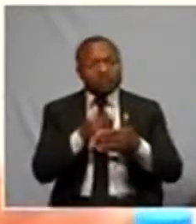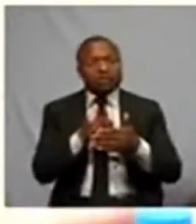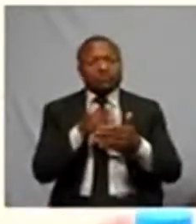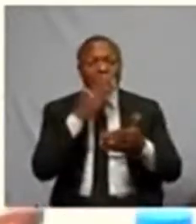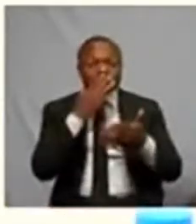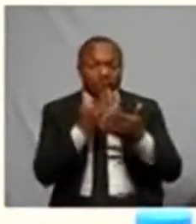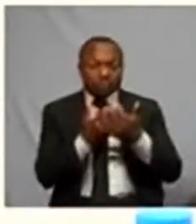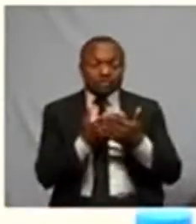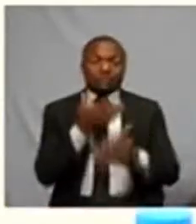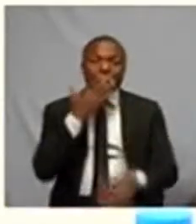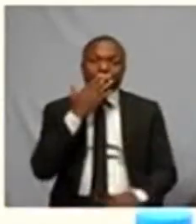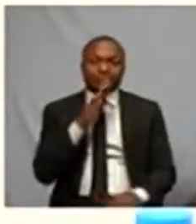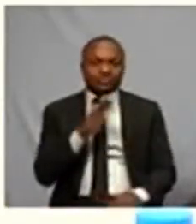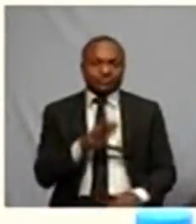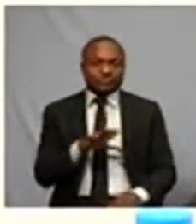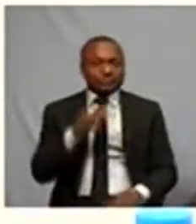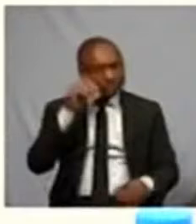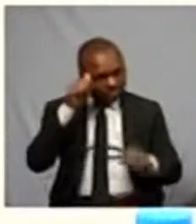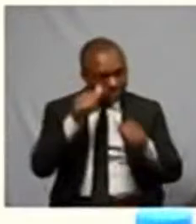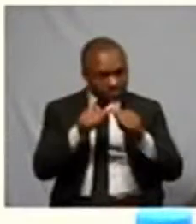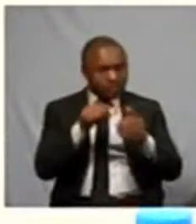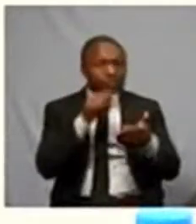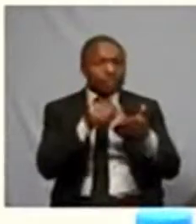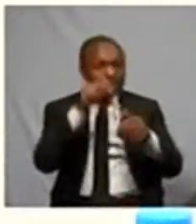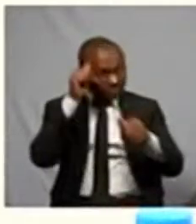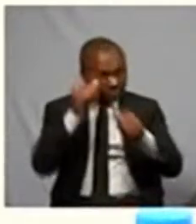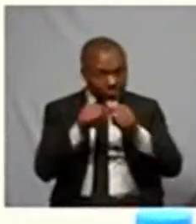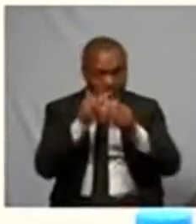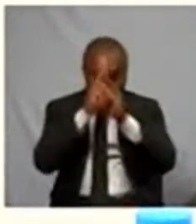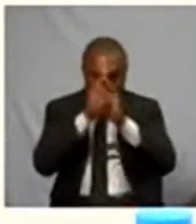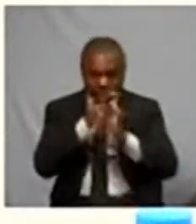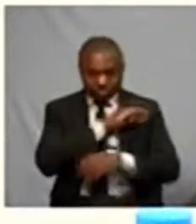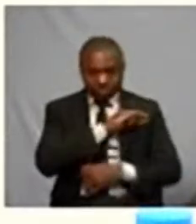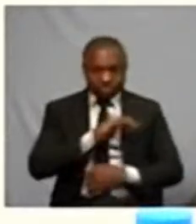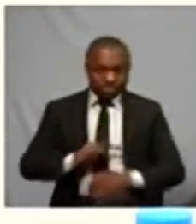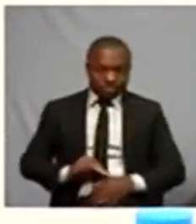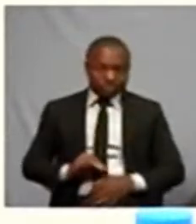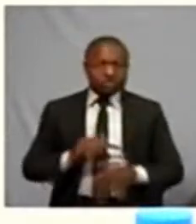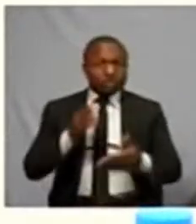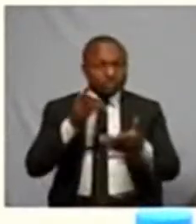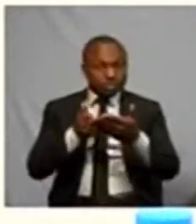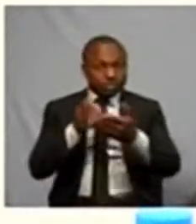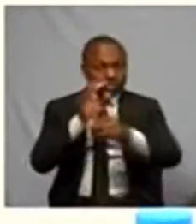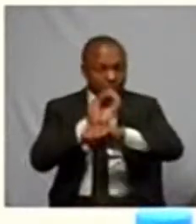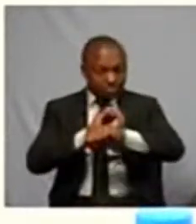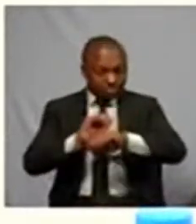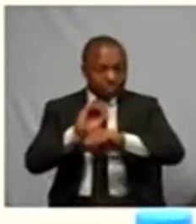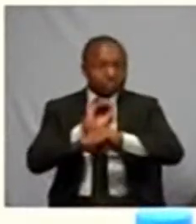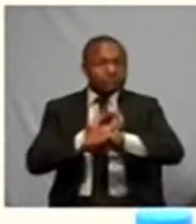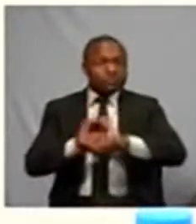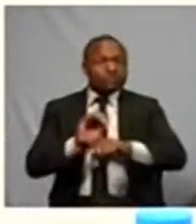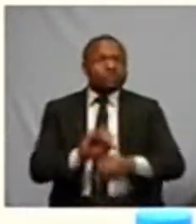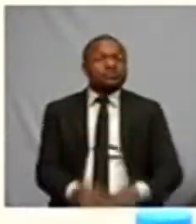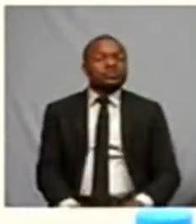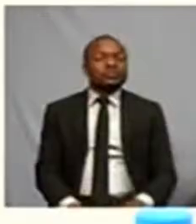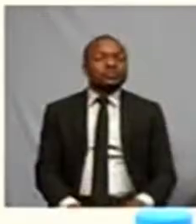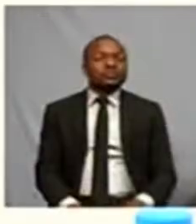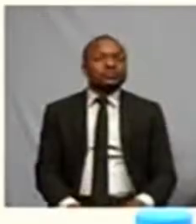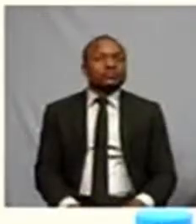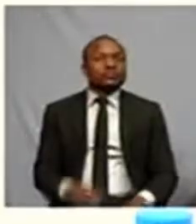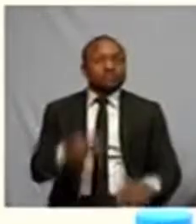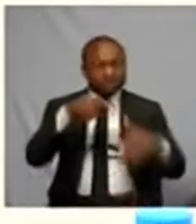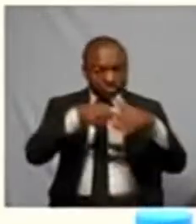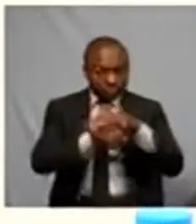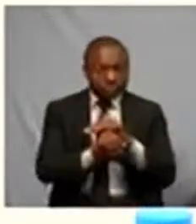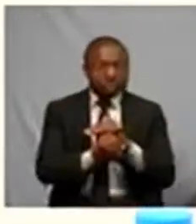of signing this agreement. Honorable members, I think this is our opportunity to